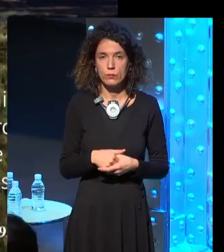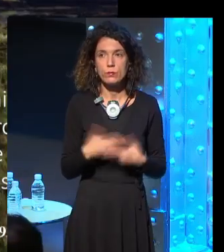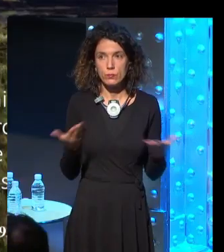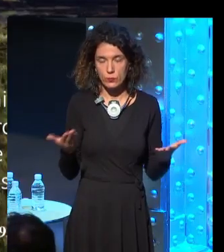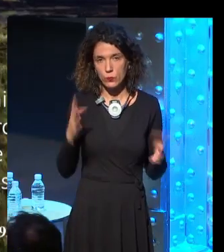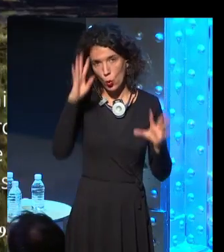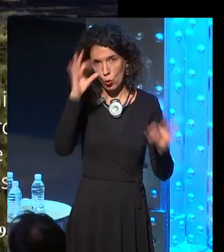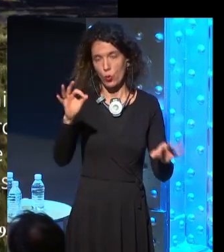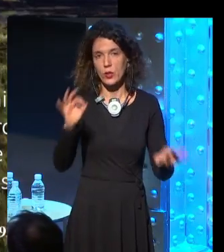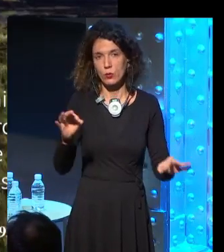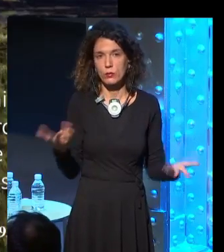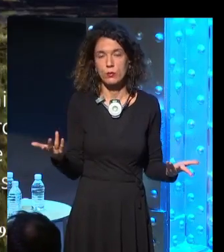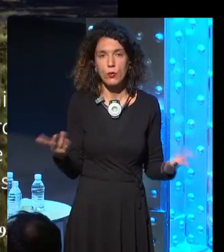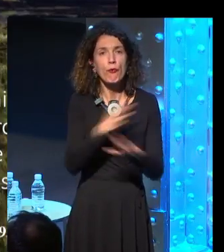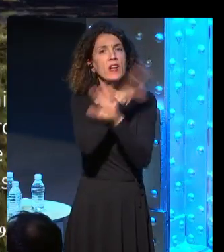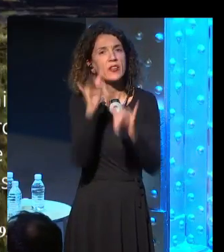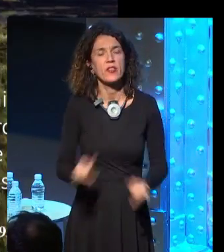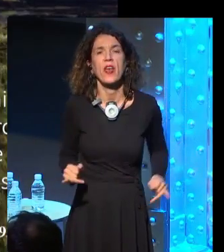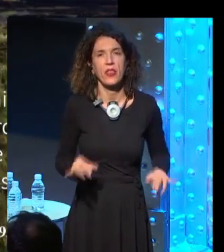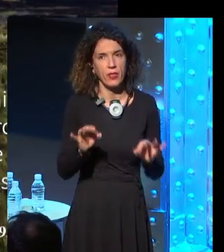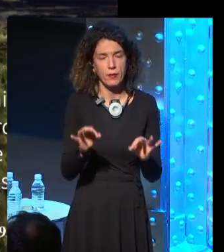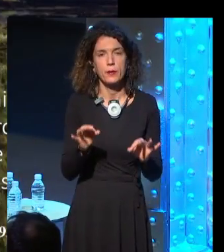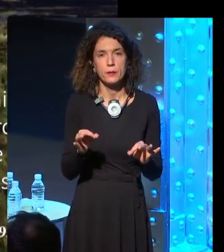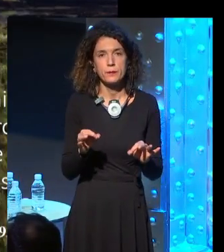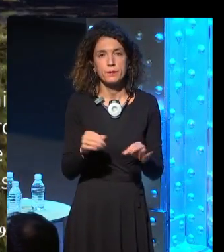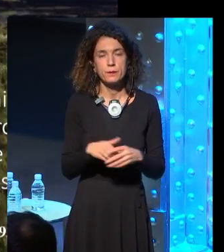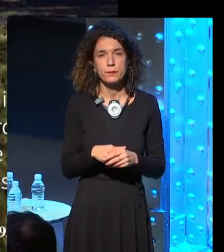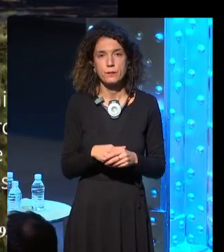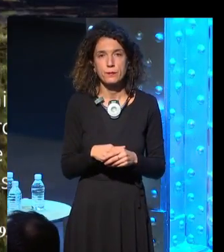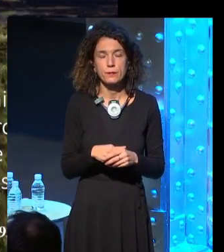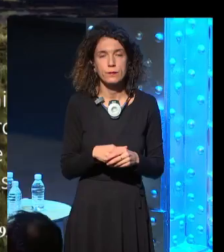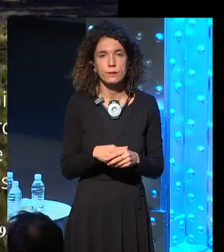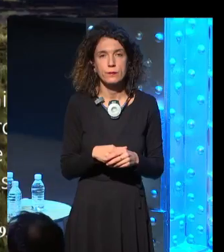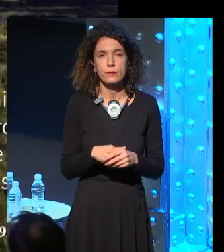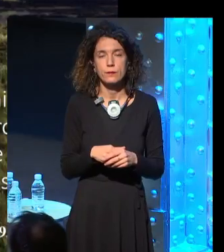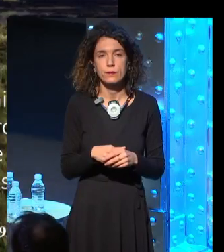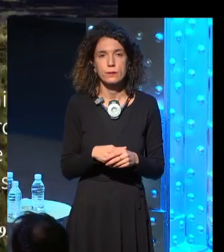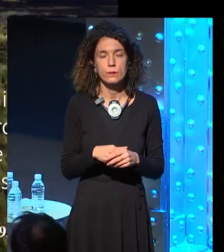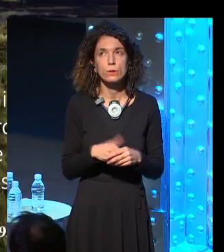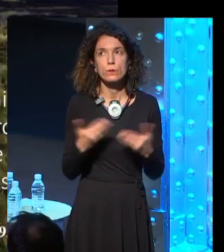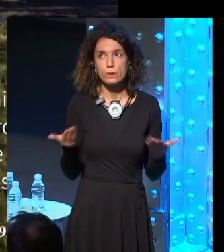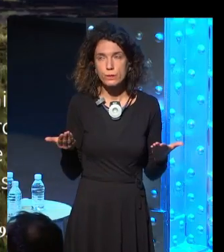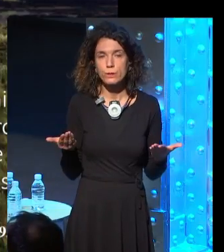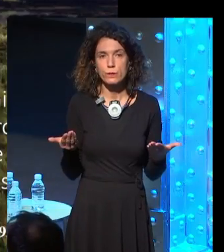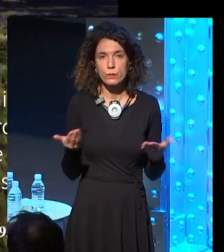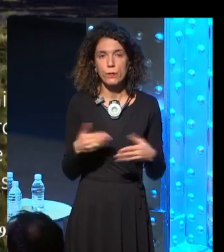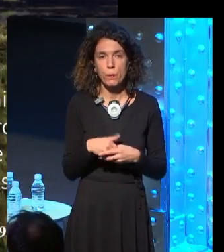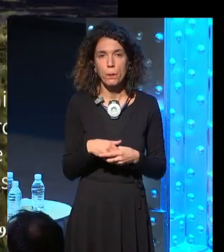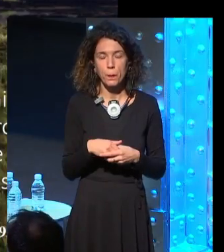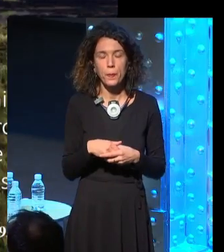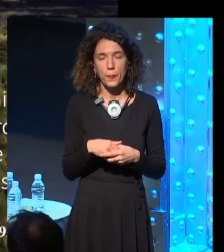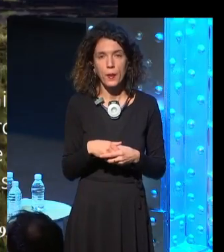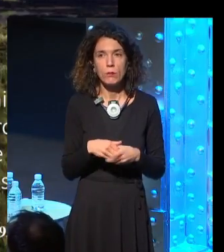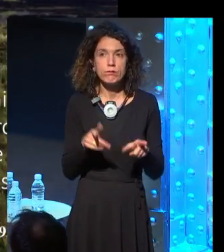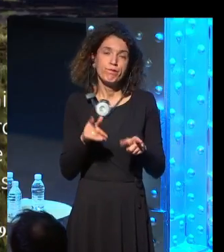that happiness stands in need of good things from outside, as we have said, for it is impossible